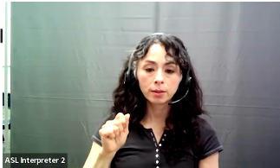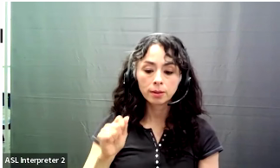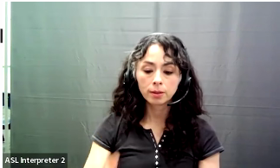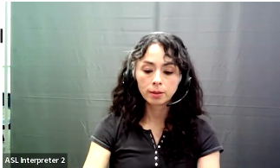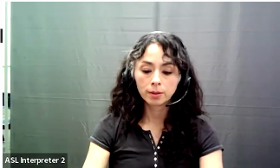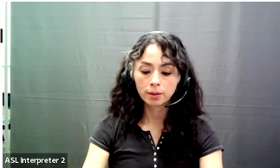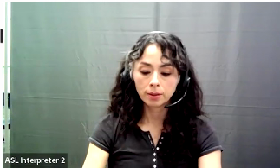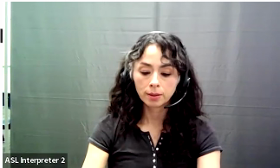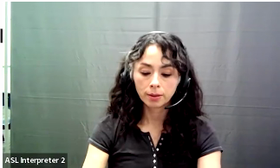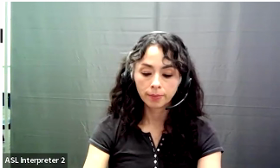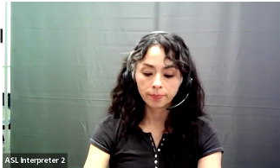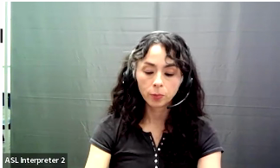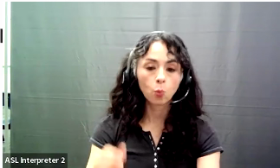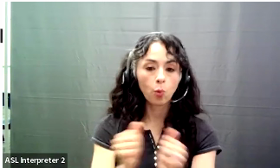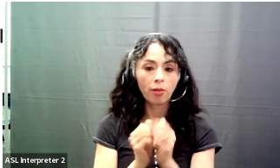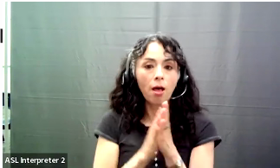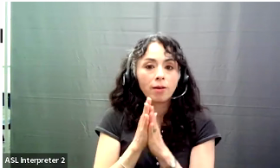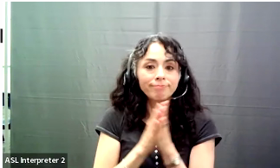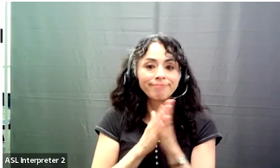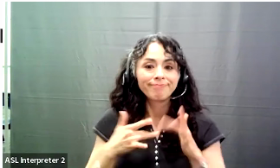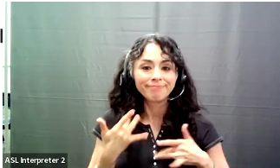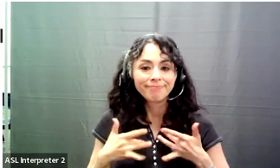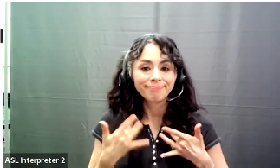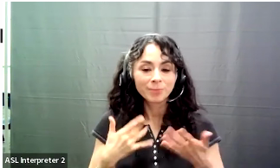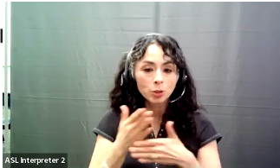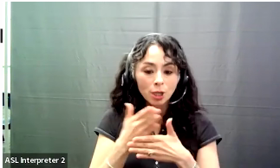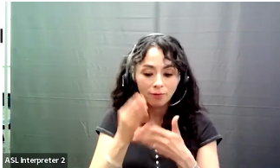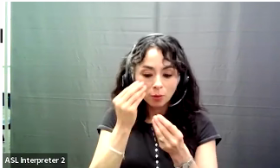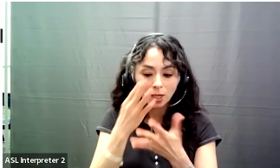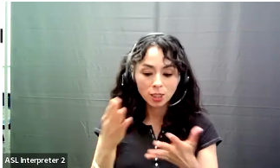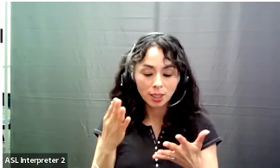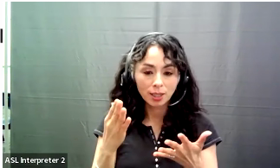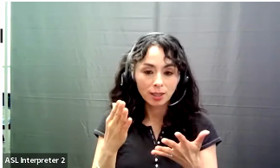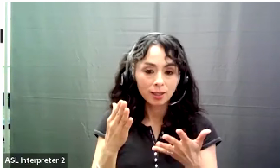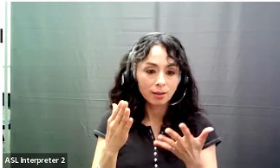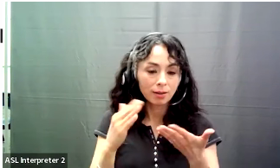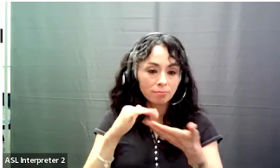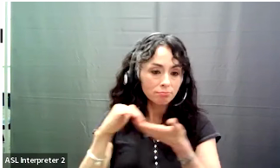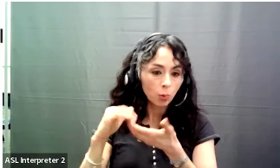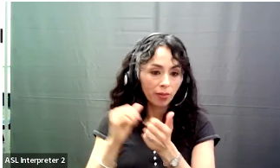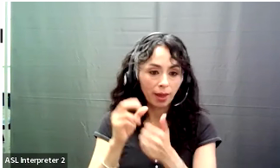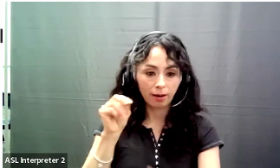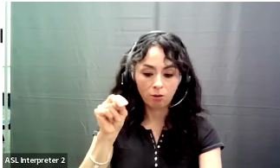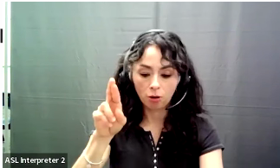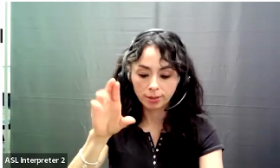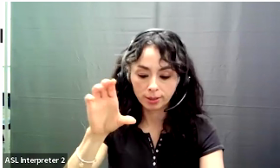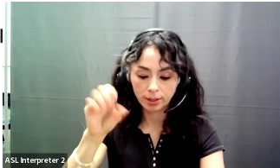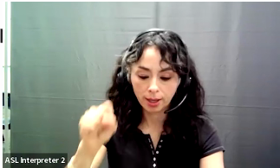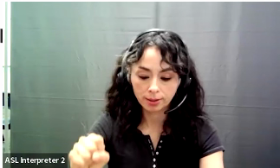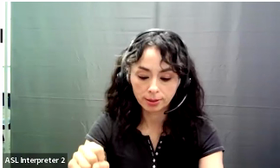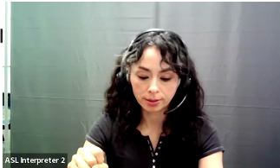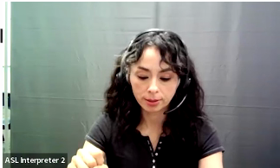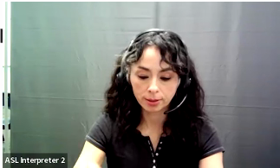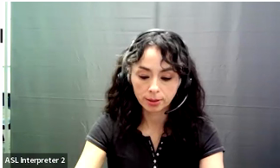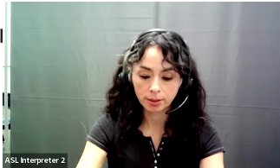There's a lot of enthusiasm in sharing this information and what is being developed at the NRCS. So